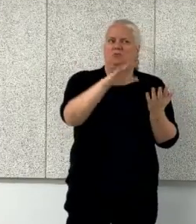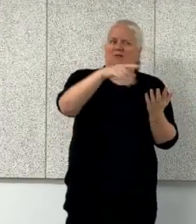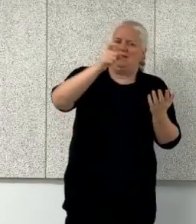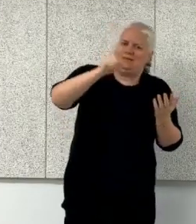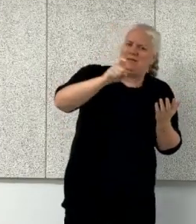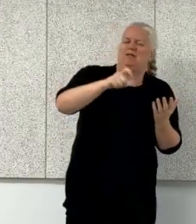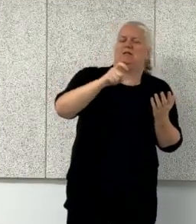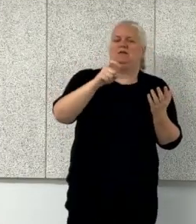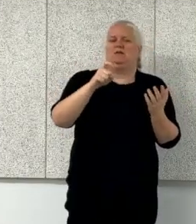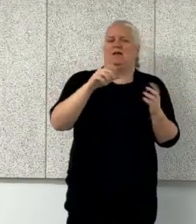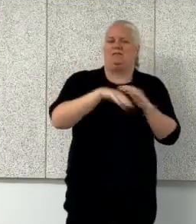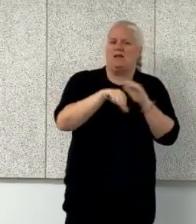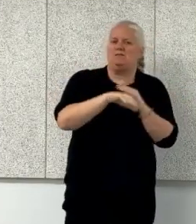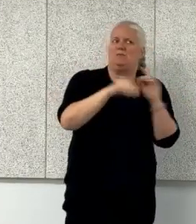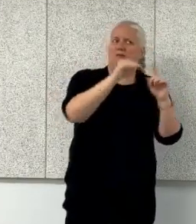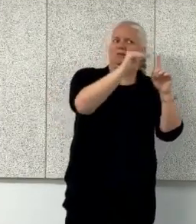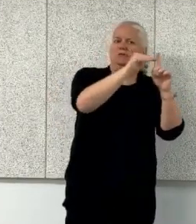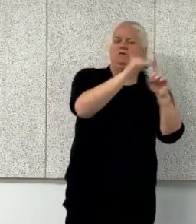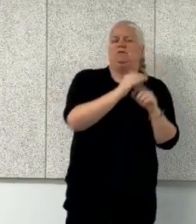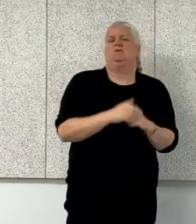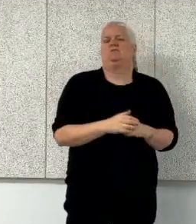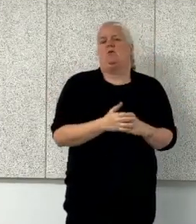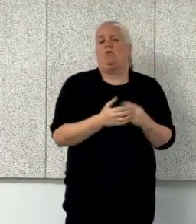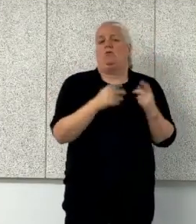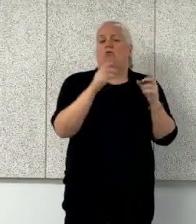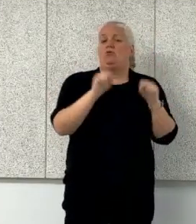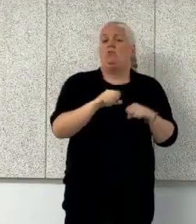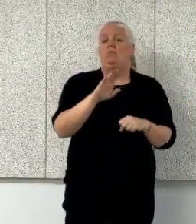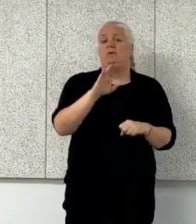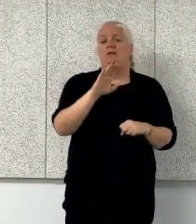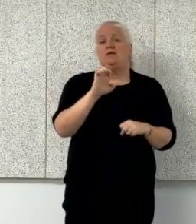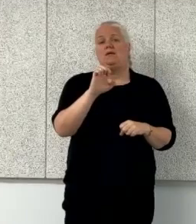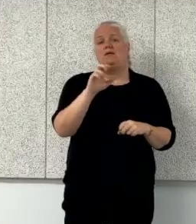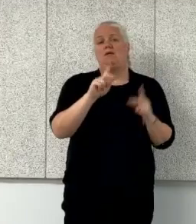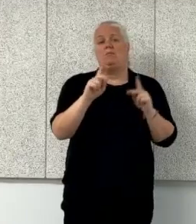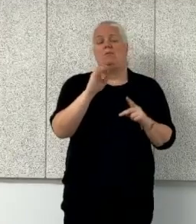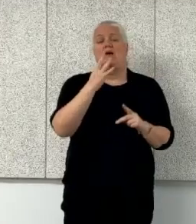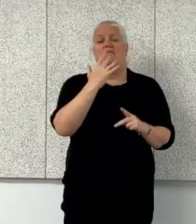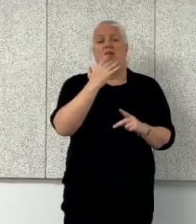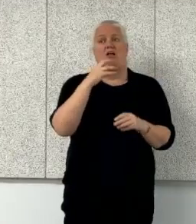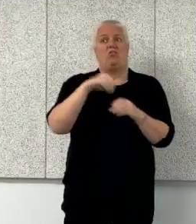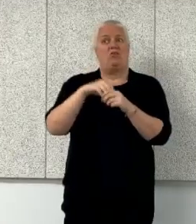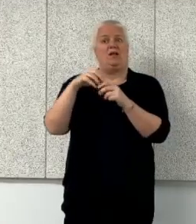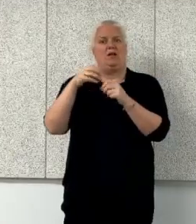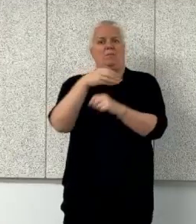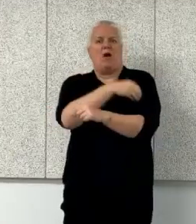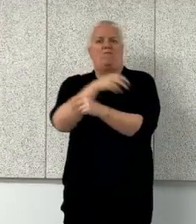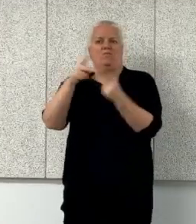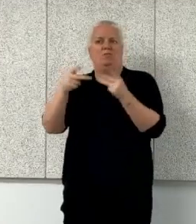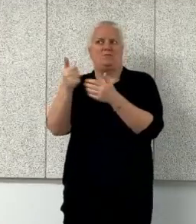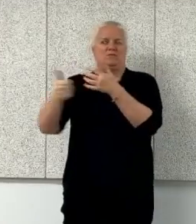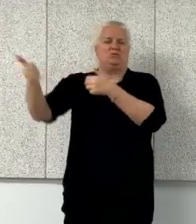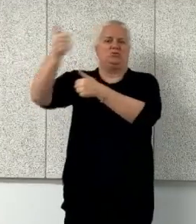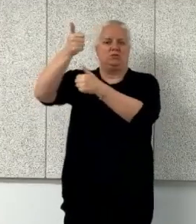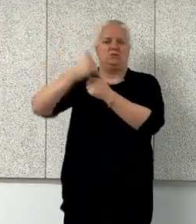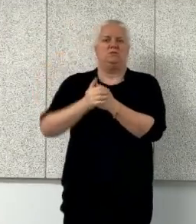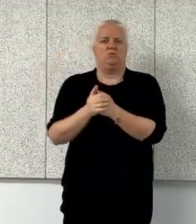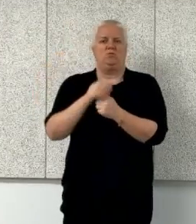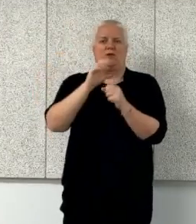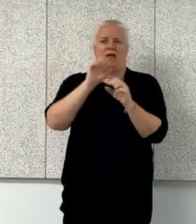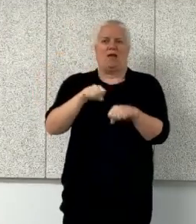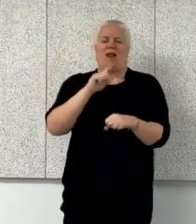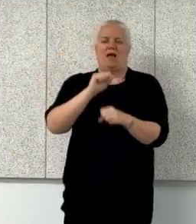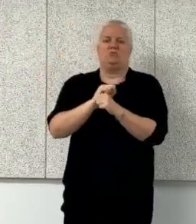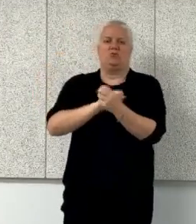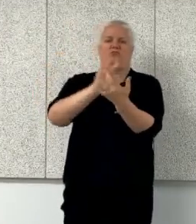could be your accessibility advocate, that could be people of color in positions of power who can actually reach out to communities with authenticity. But we need to